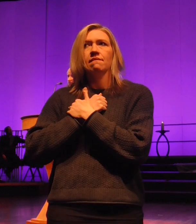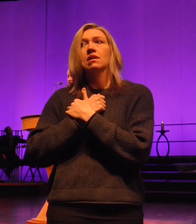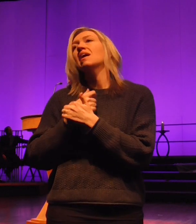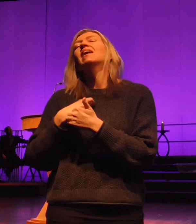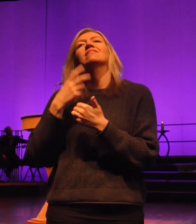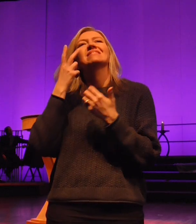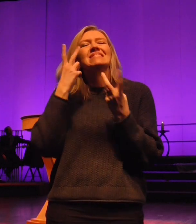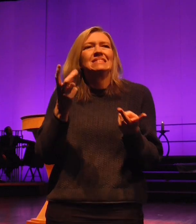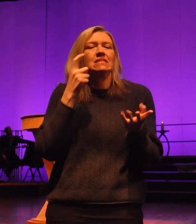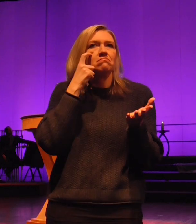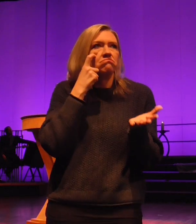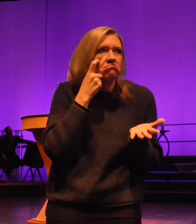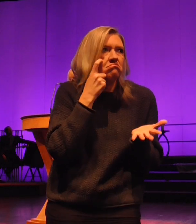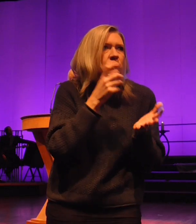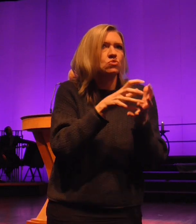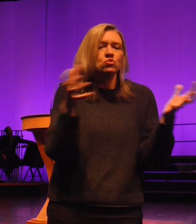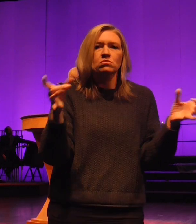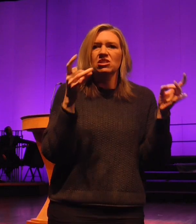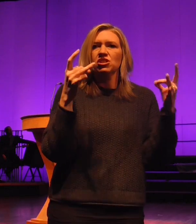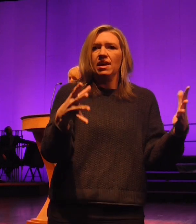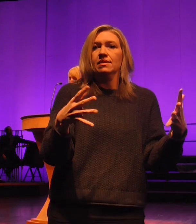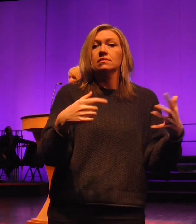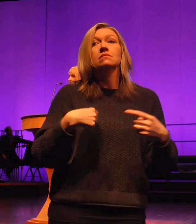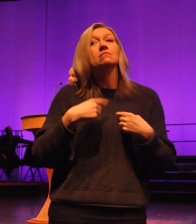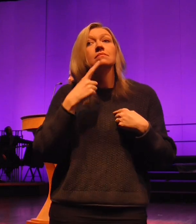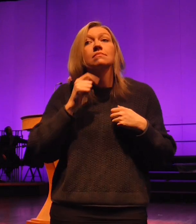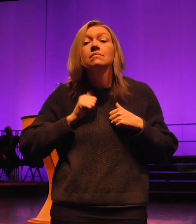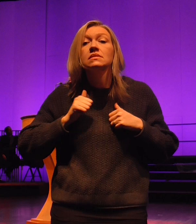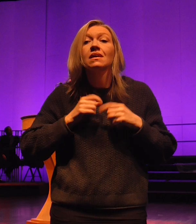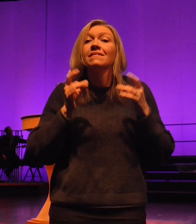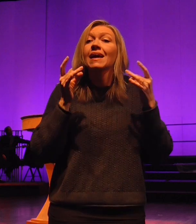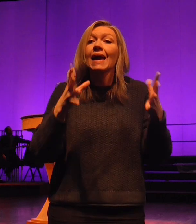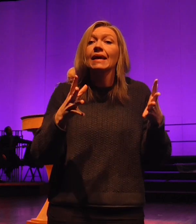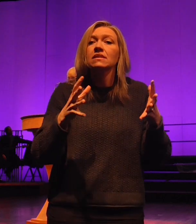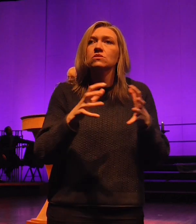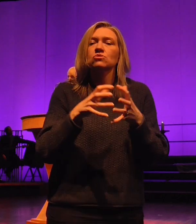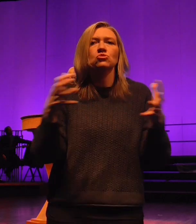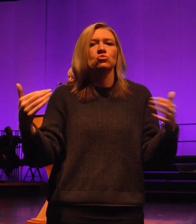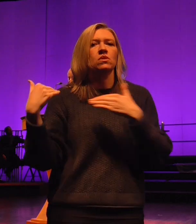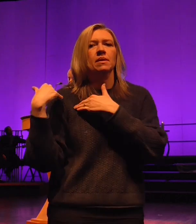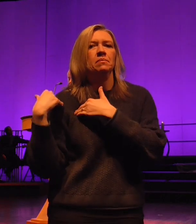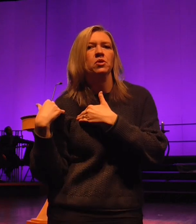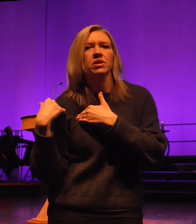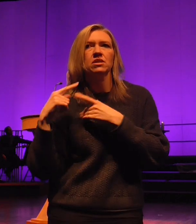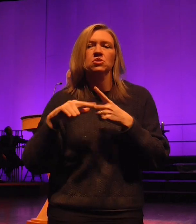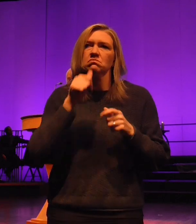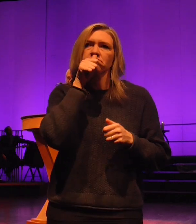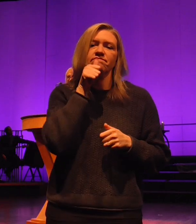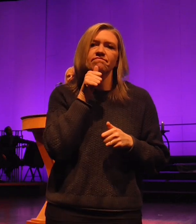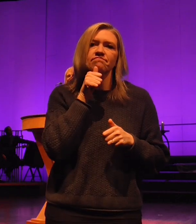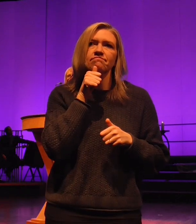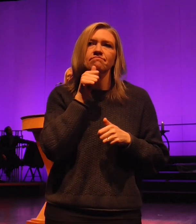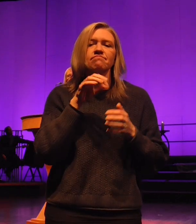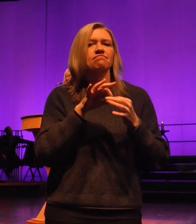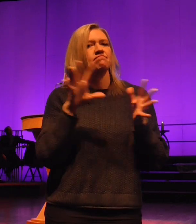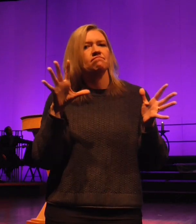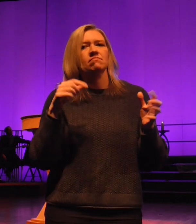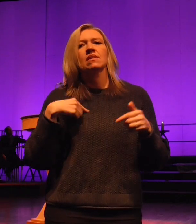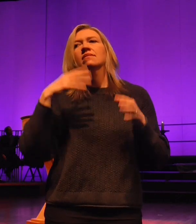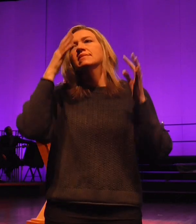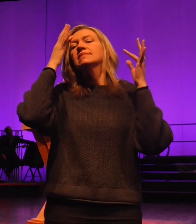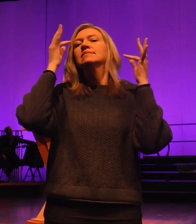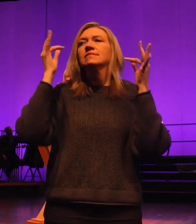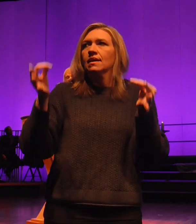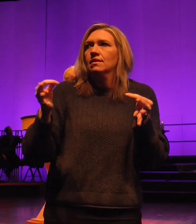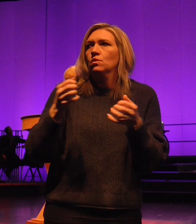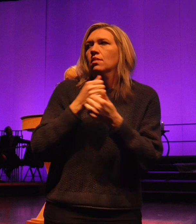much hate, and I say to myself that hate is too great a burden to bear. I have decided